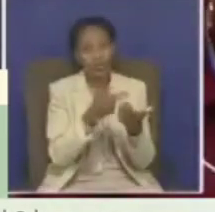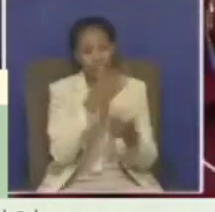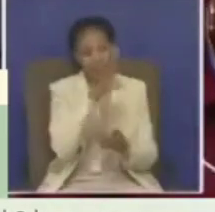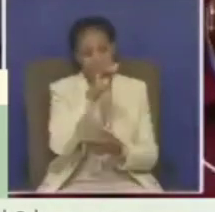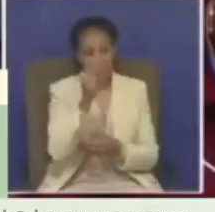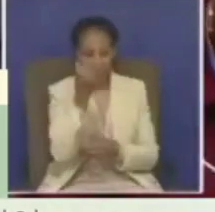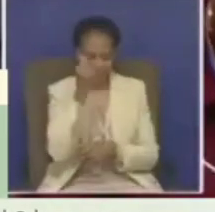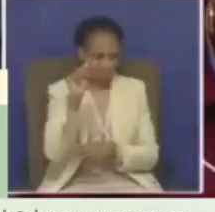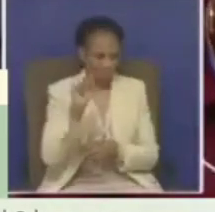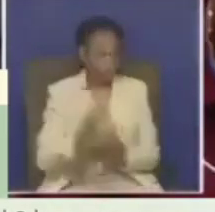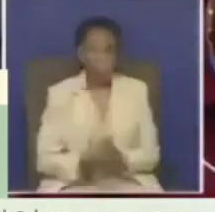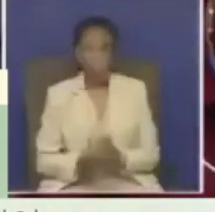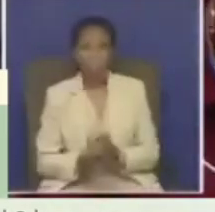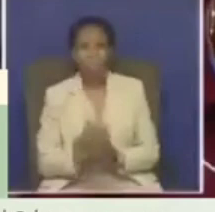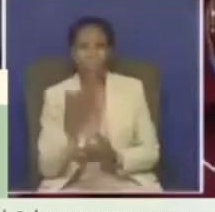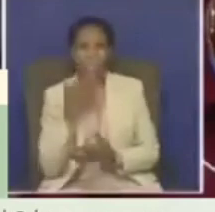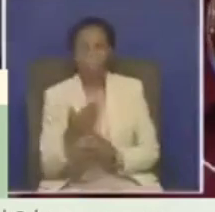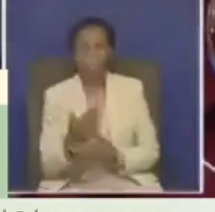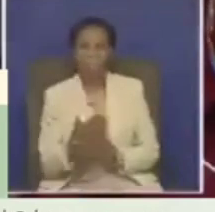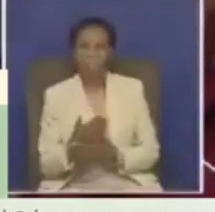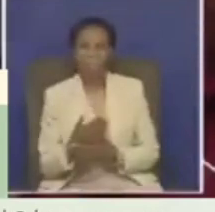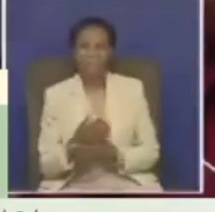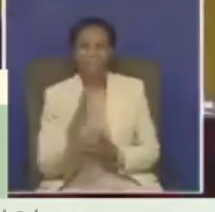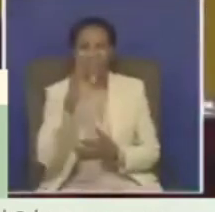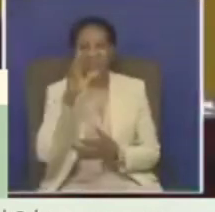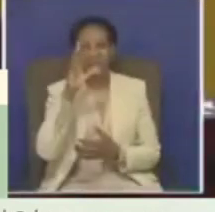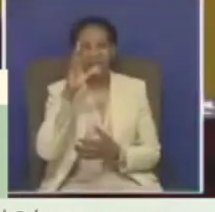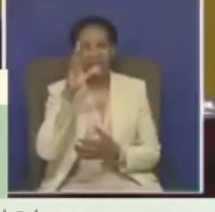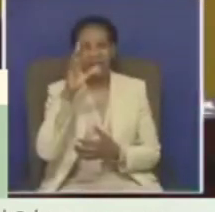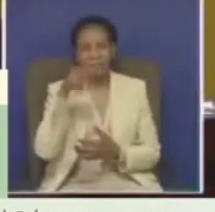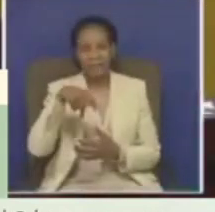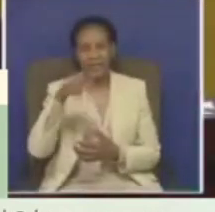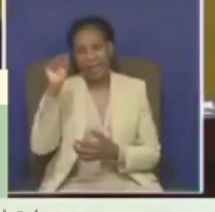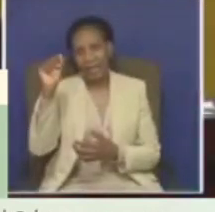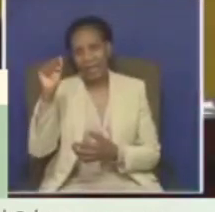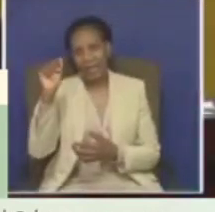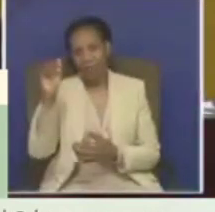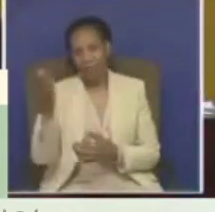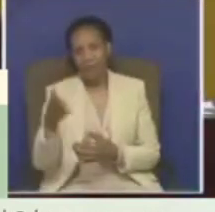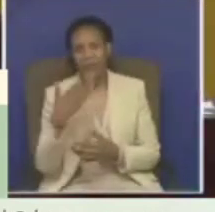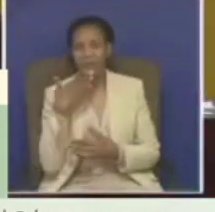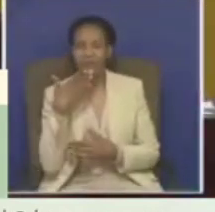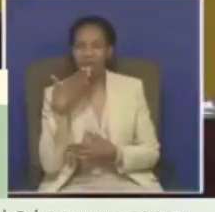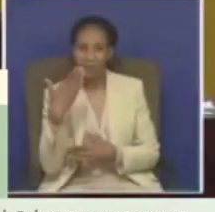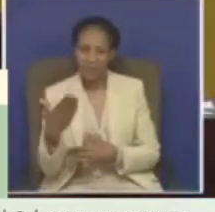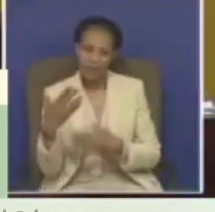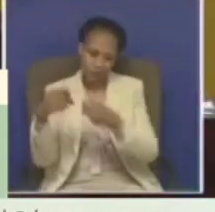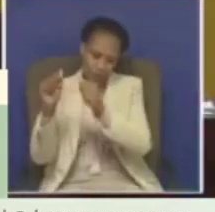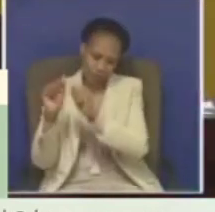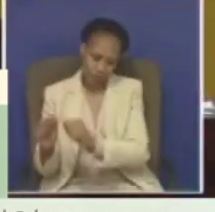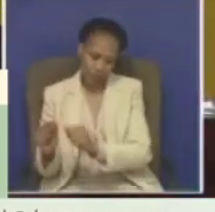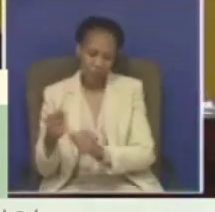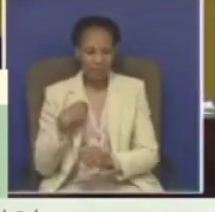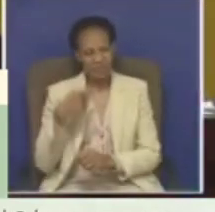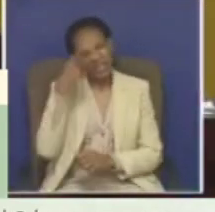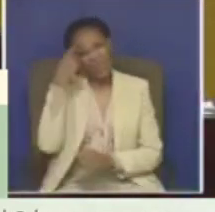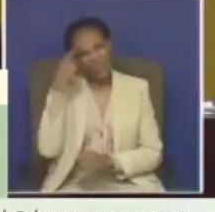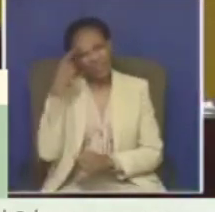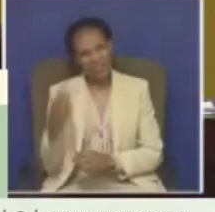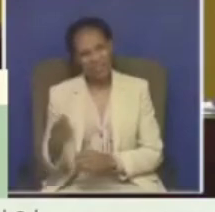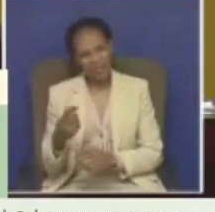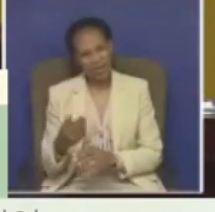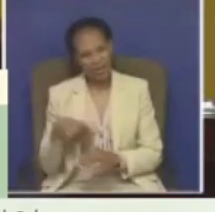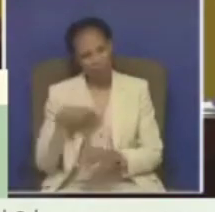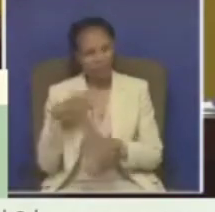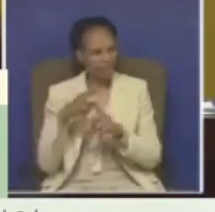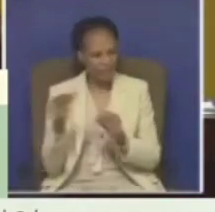Thank you. thank you. Patriotic Alliance, Thank you very much, House Chairperson. I think as we have discussed